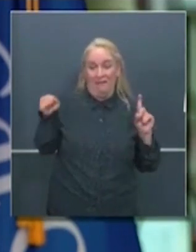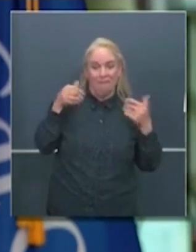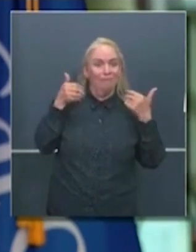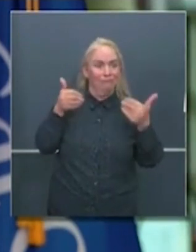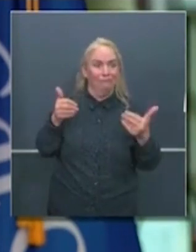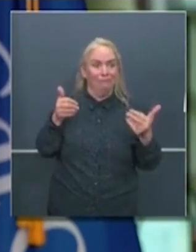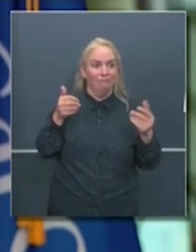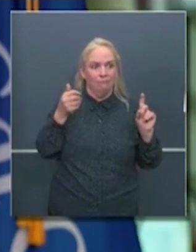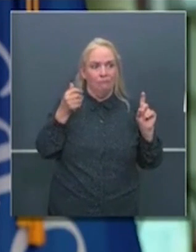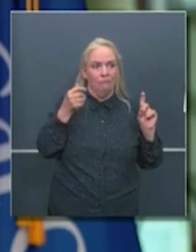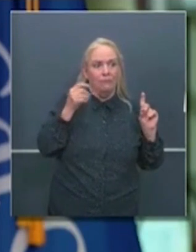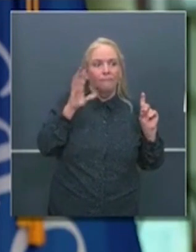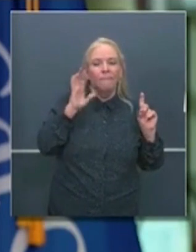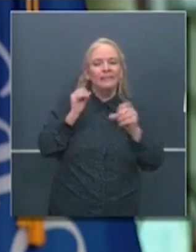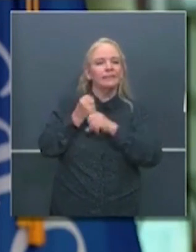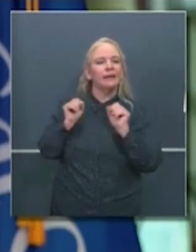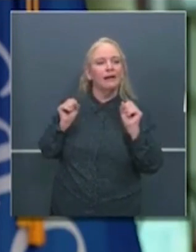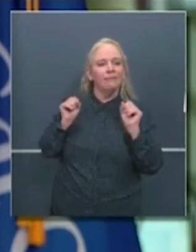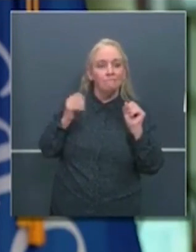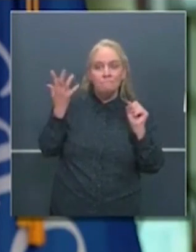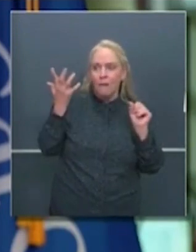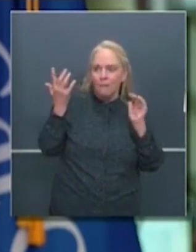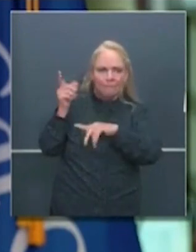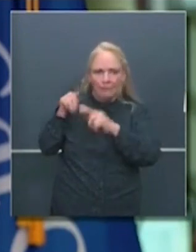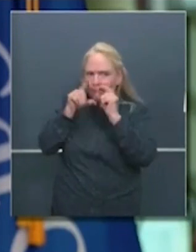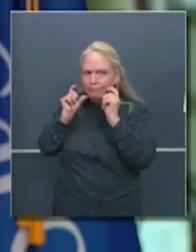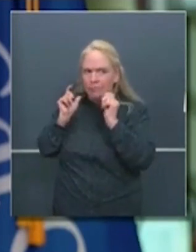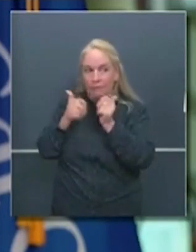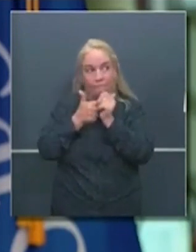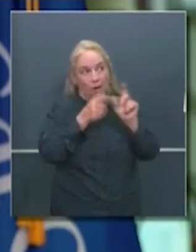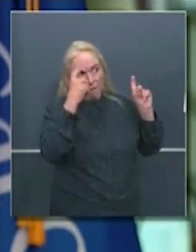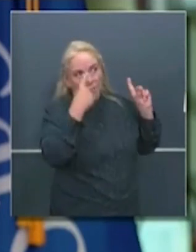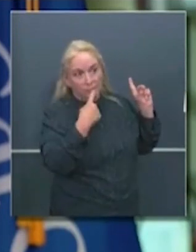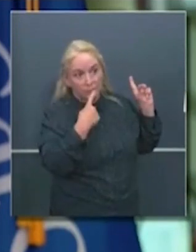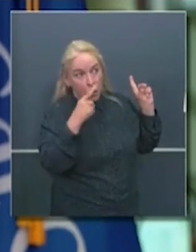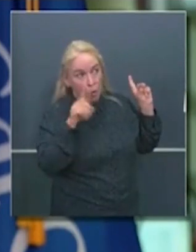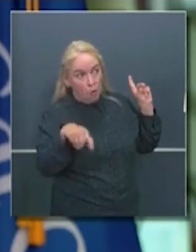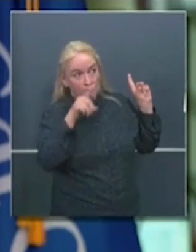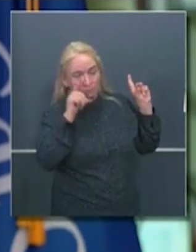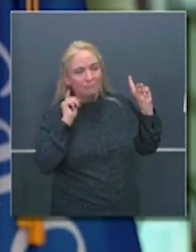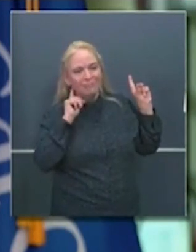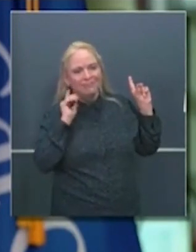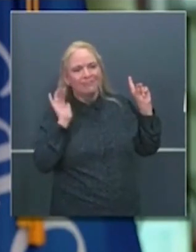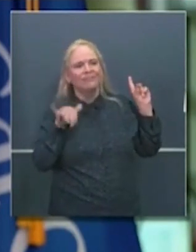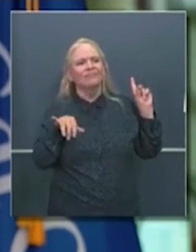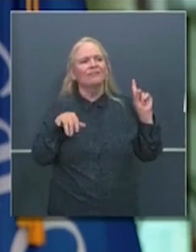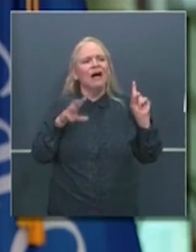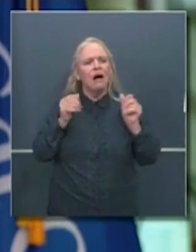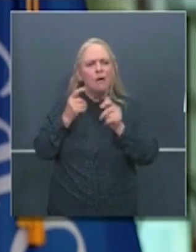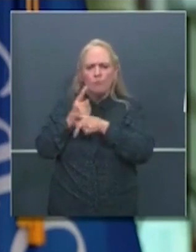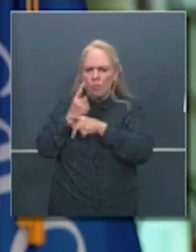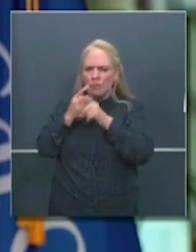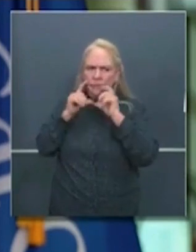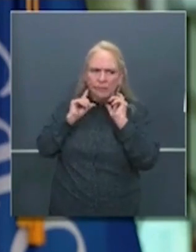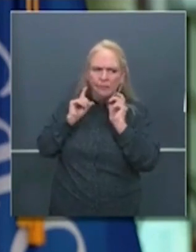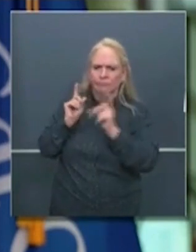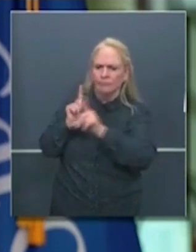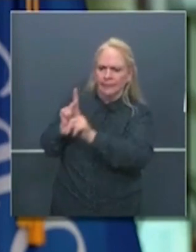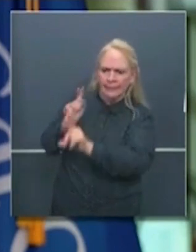into account the governor's orders and the directives that we want for appropriate social distancing and limiting